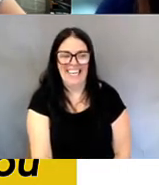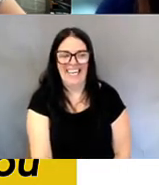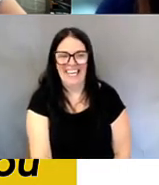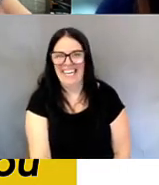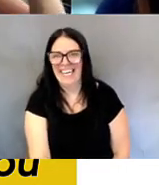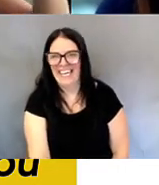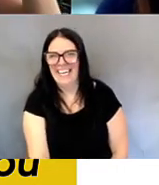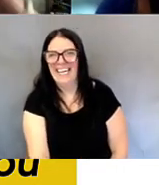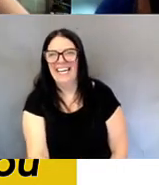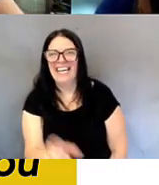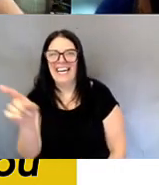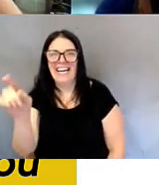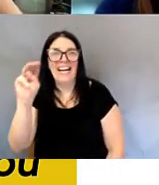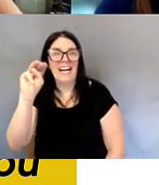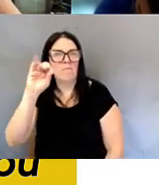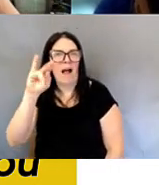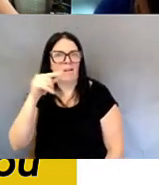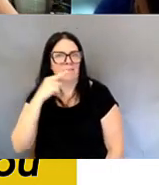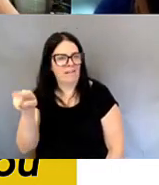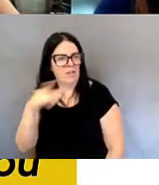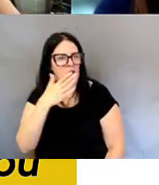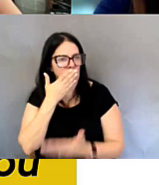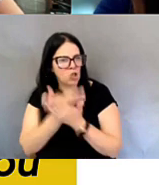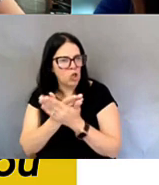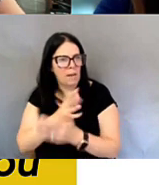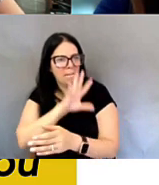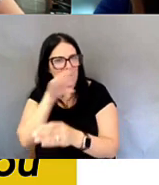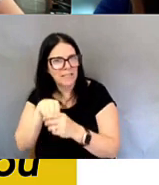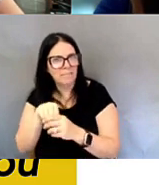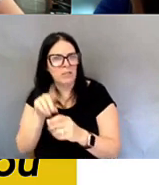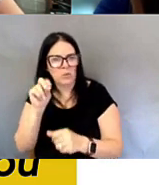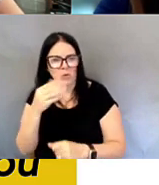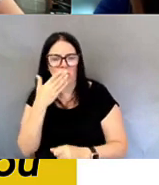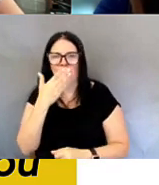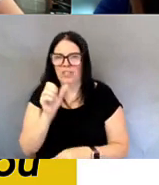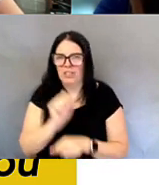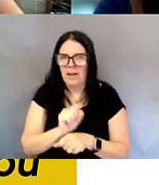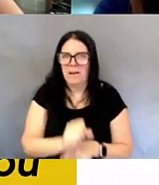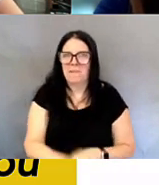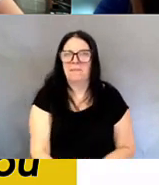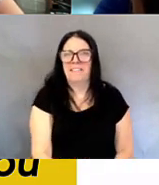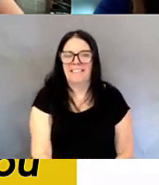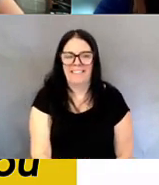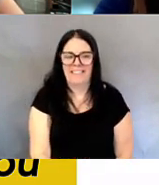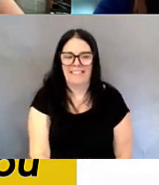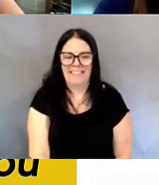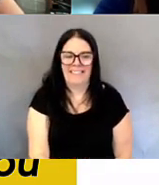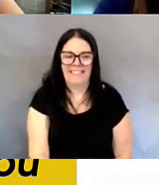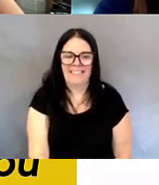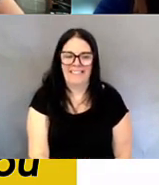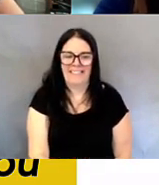Loving the participation. Okay, now I'm going to scroll back so I can see